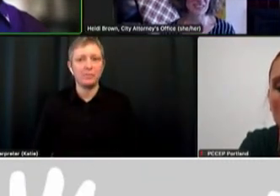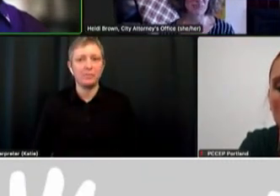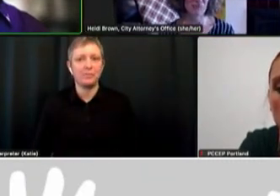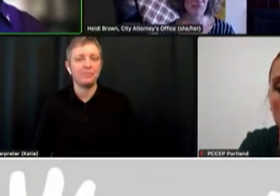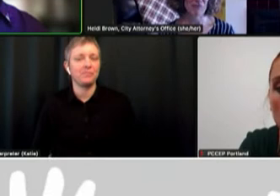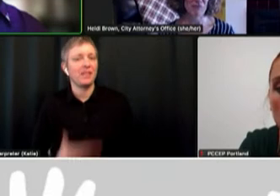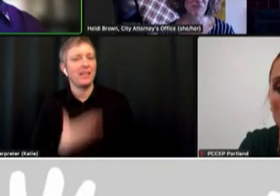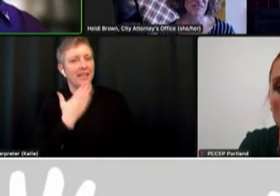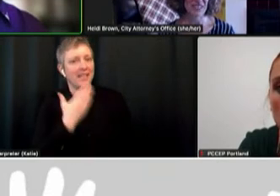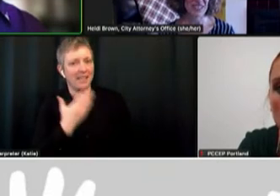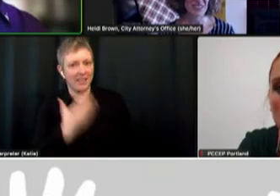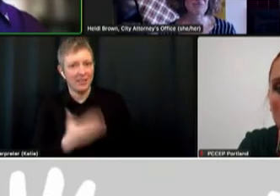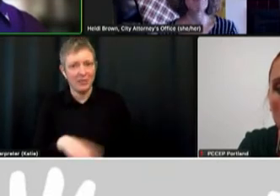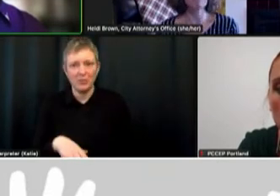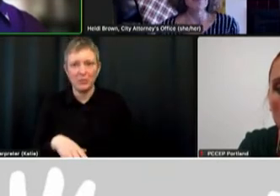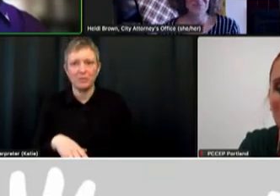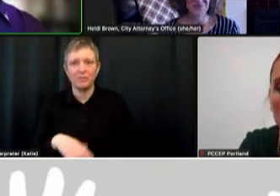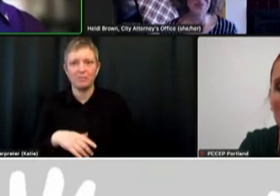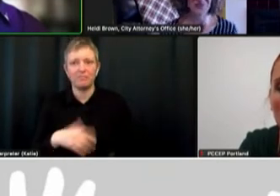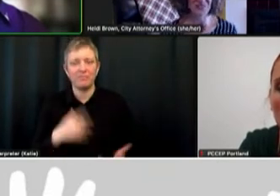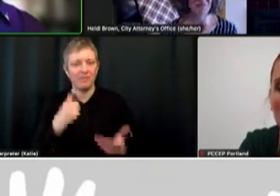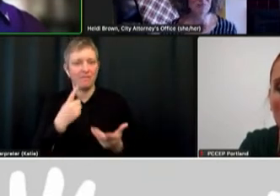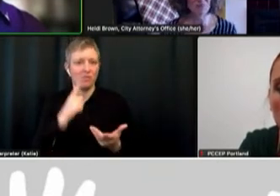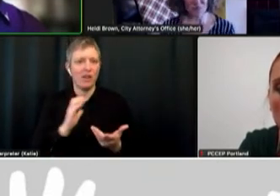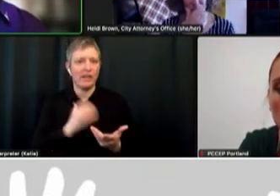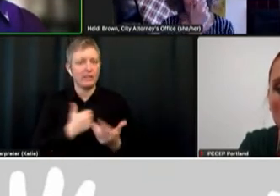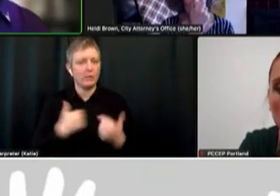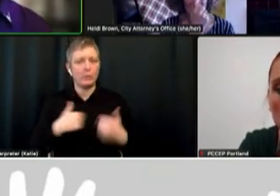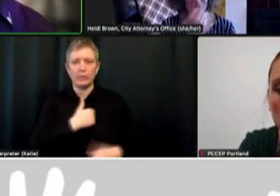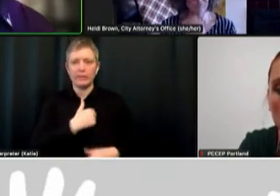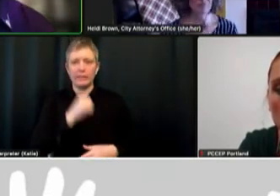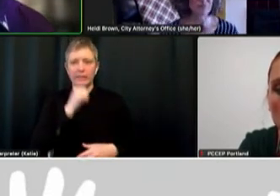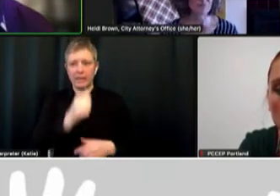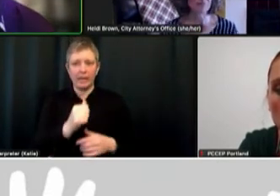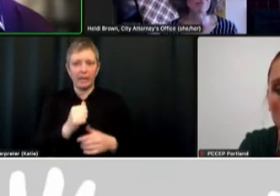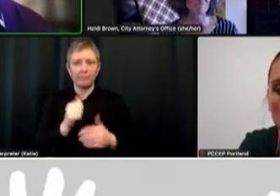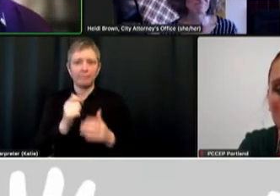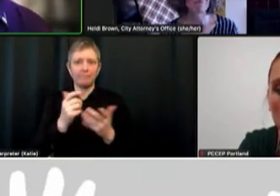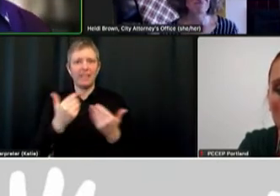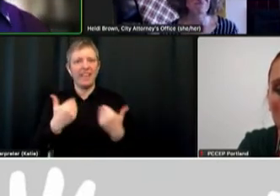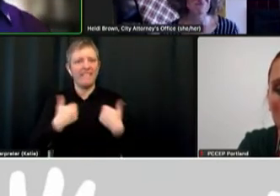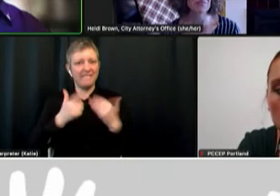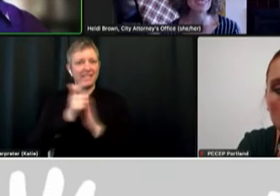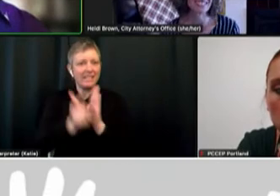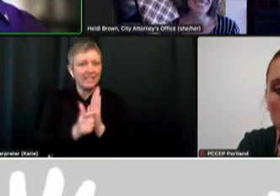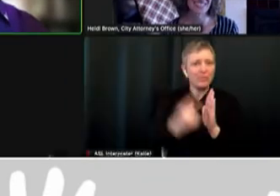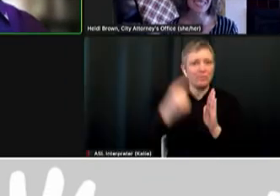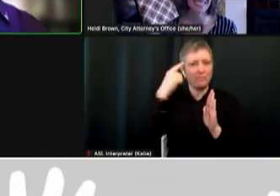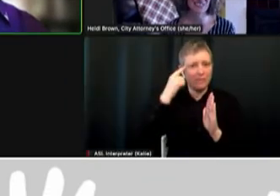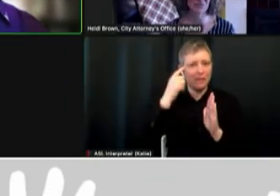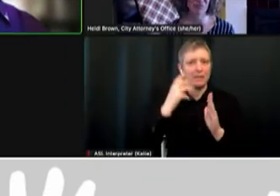so legally minded, but you have given it to us in the best language.